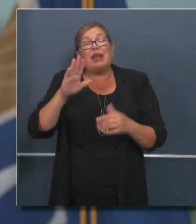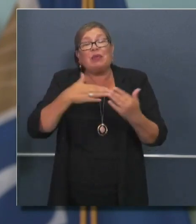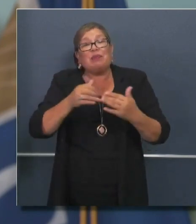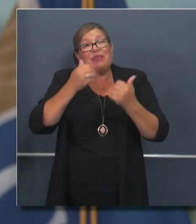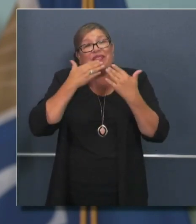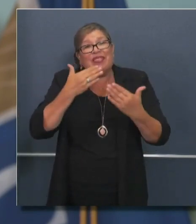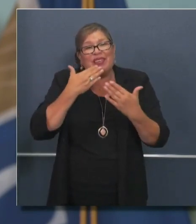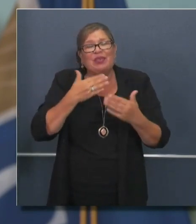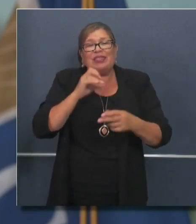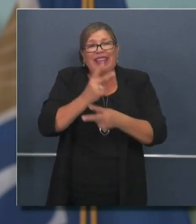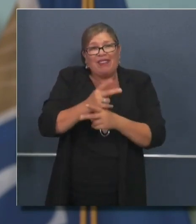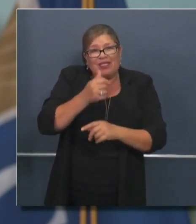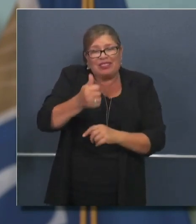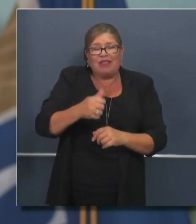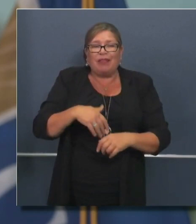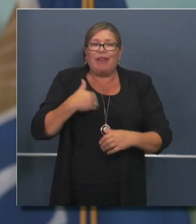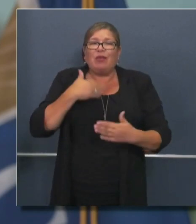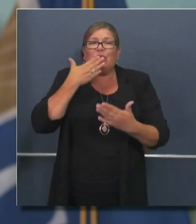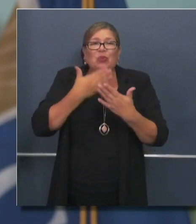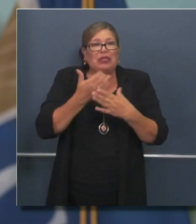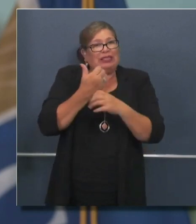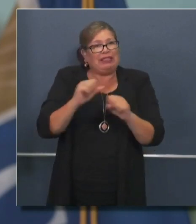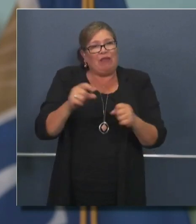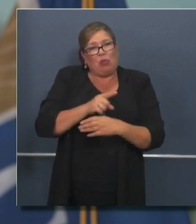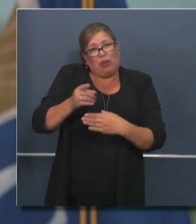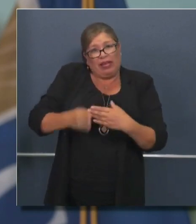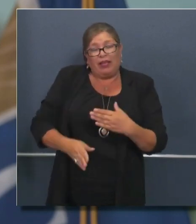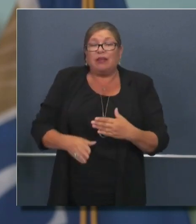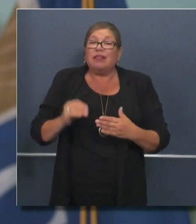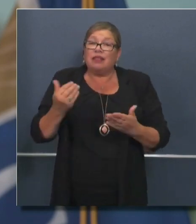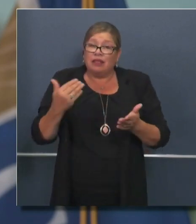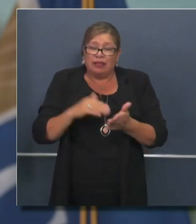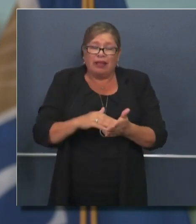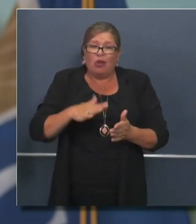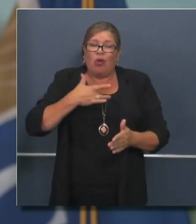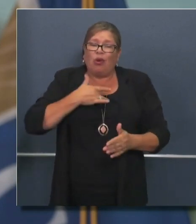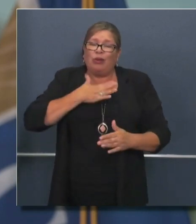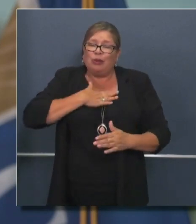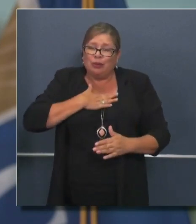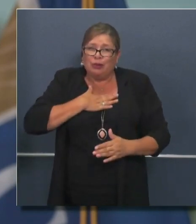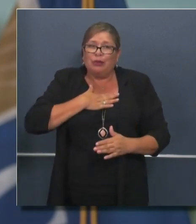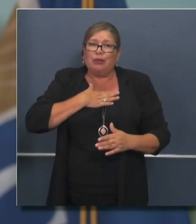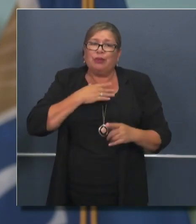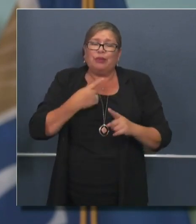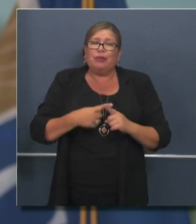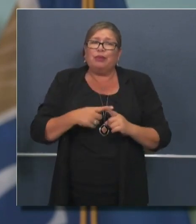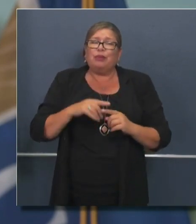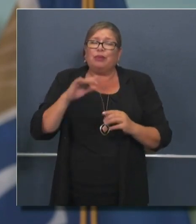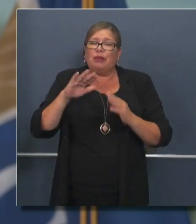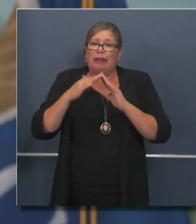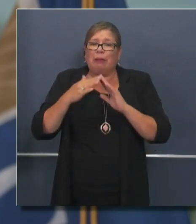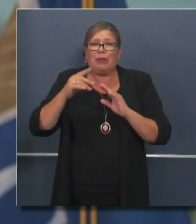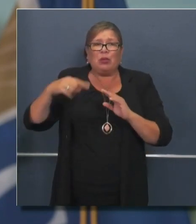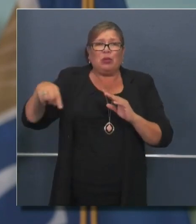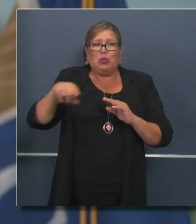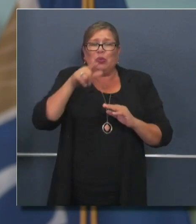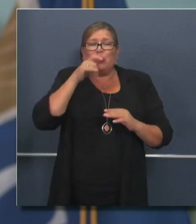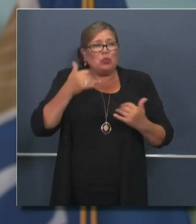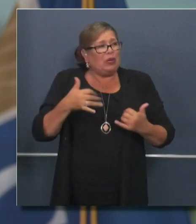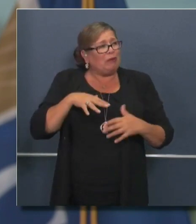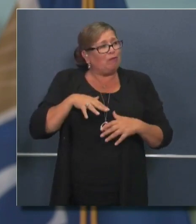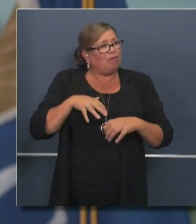care, everybody. Have a good, safe weekend. And again, our hearts go out to communities torn